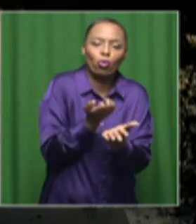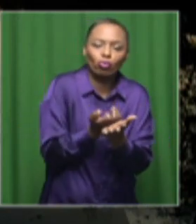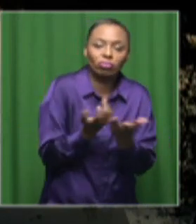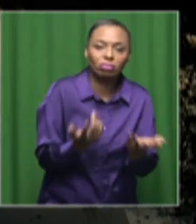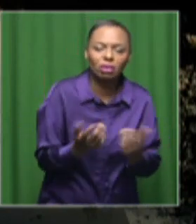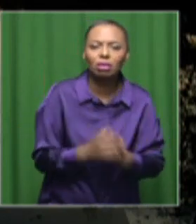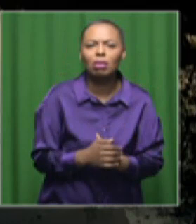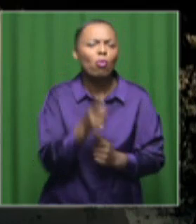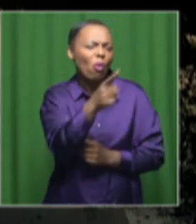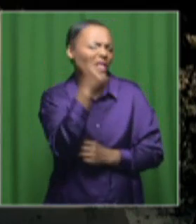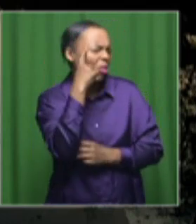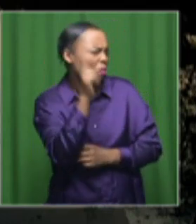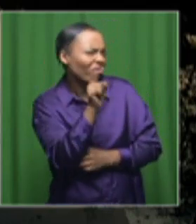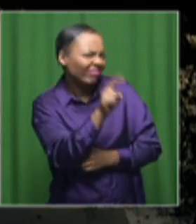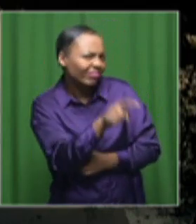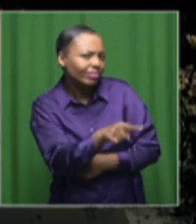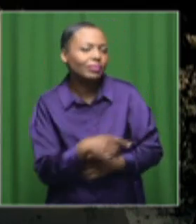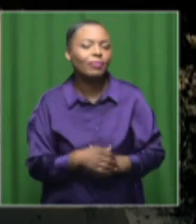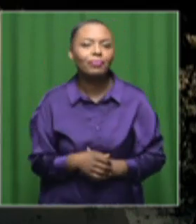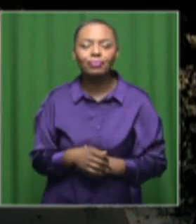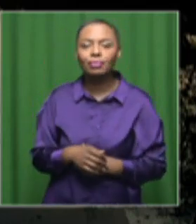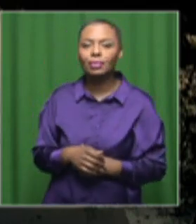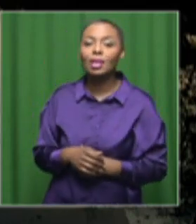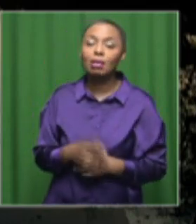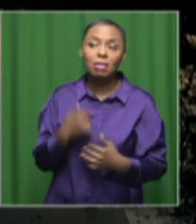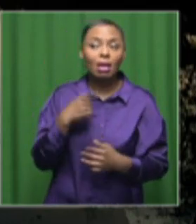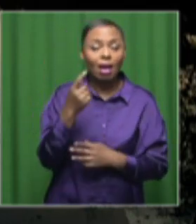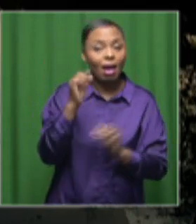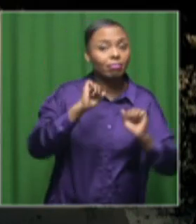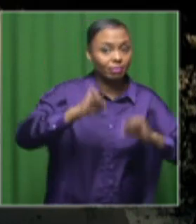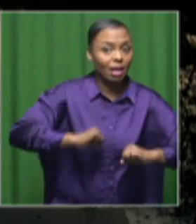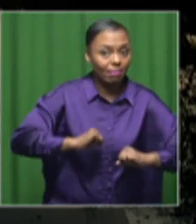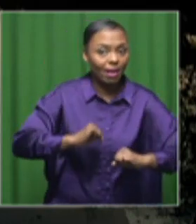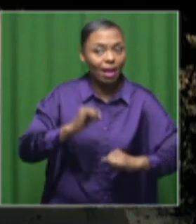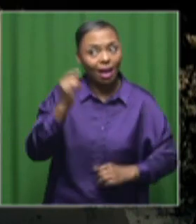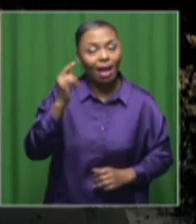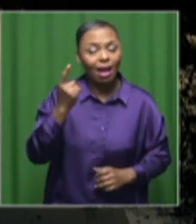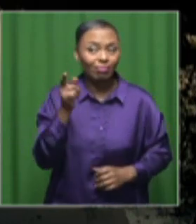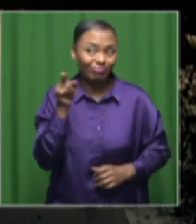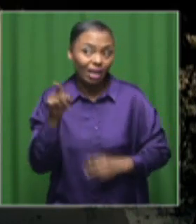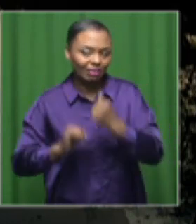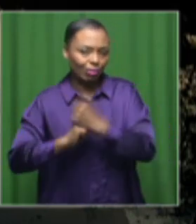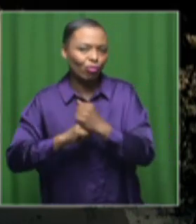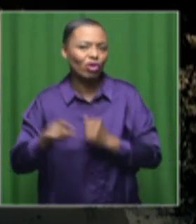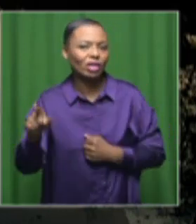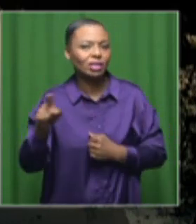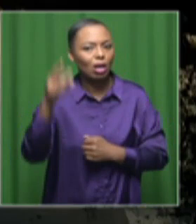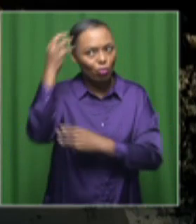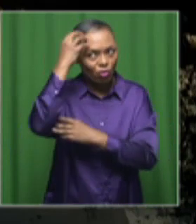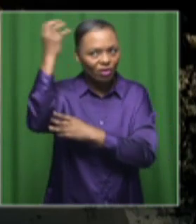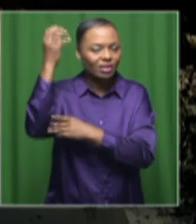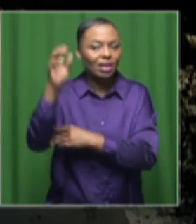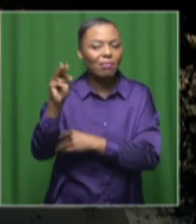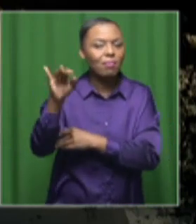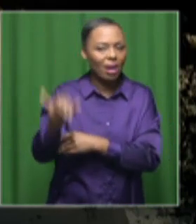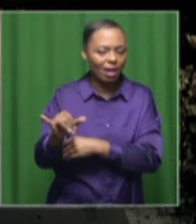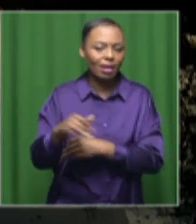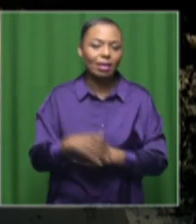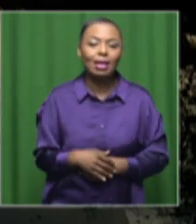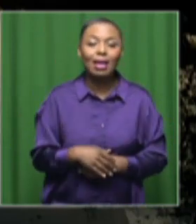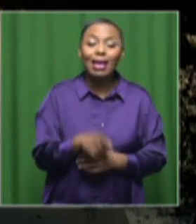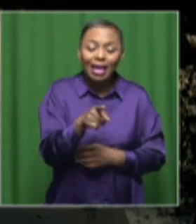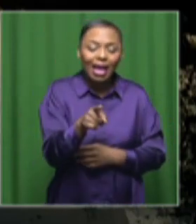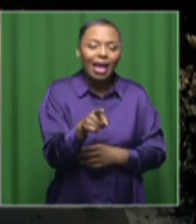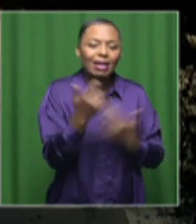overall? I agree with Professor May that it's a critical tool for planning purposes.